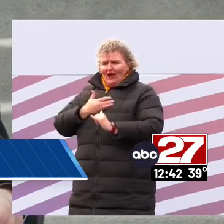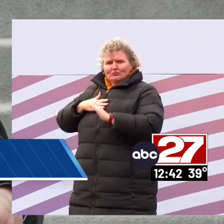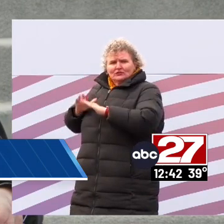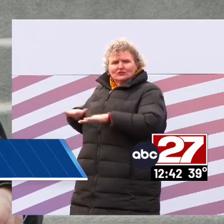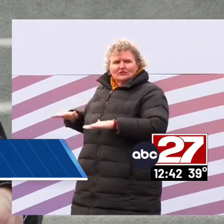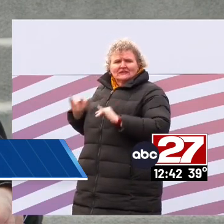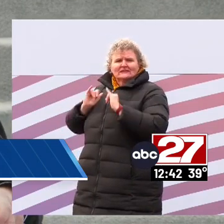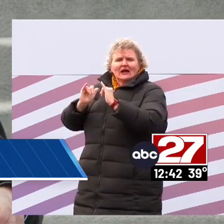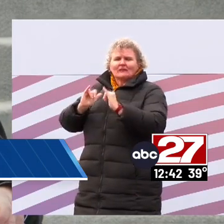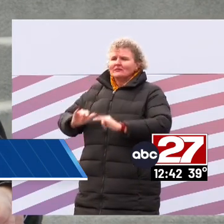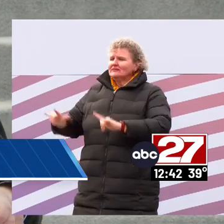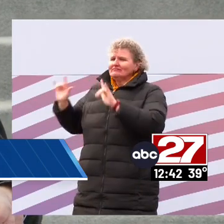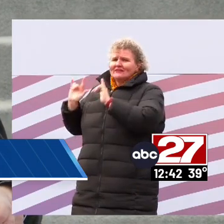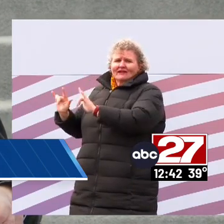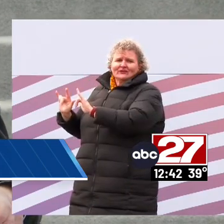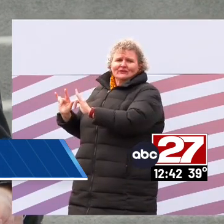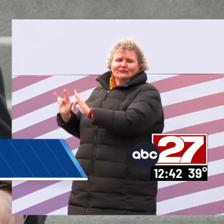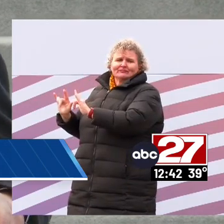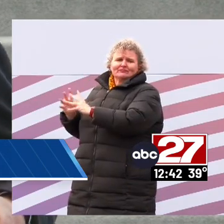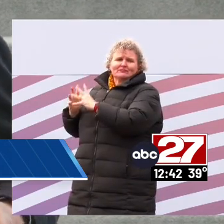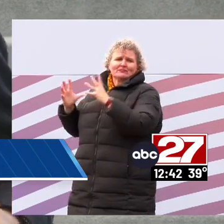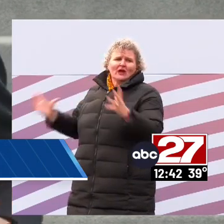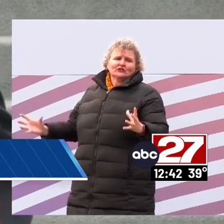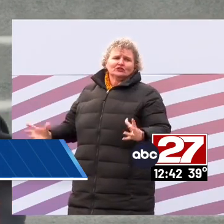guys so much.